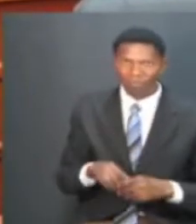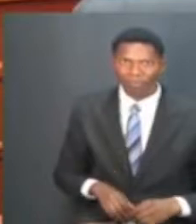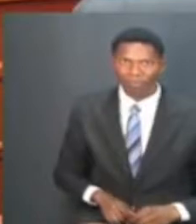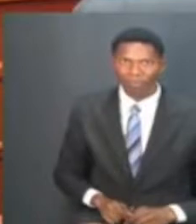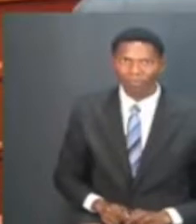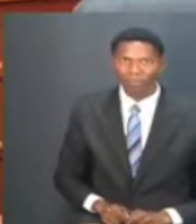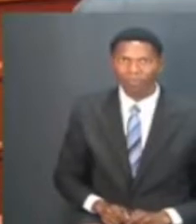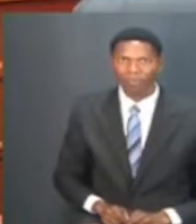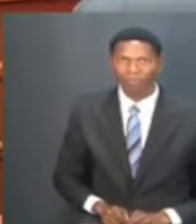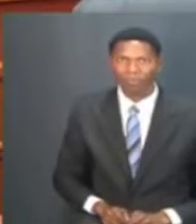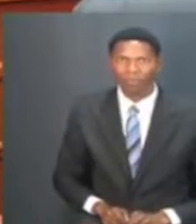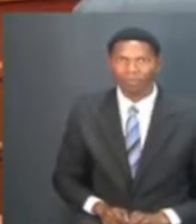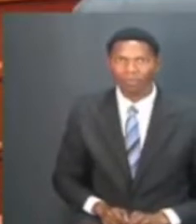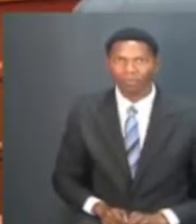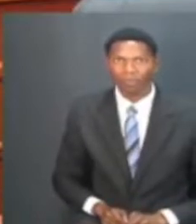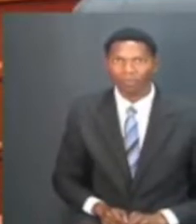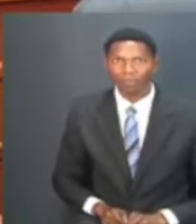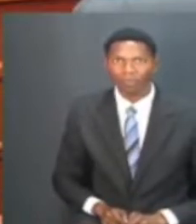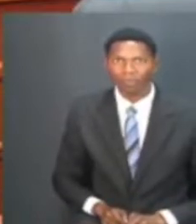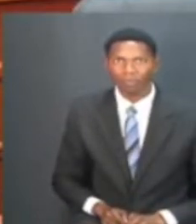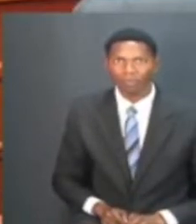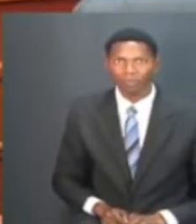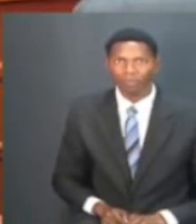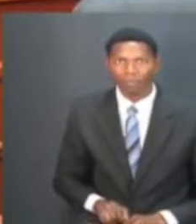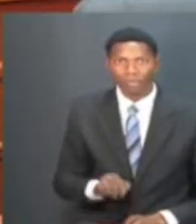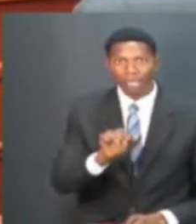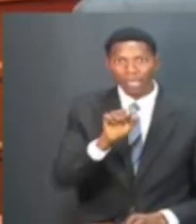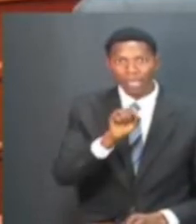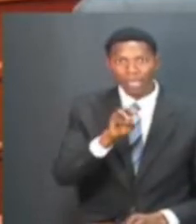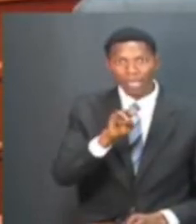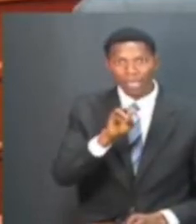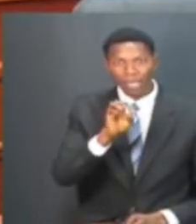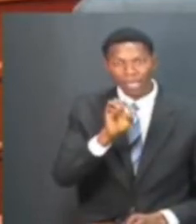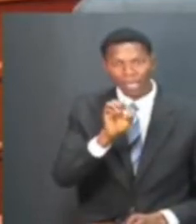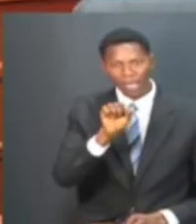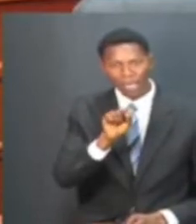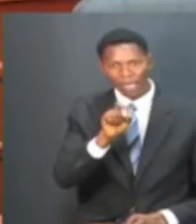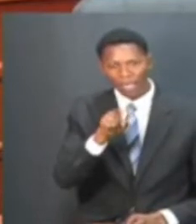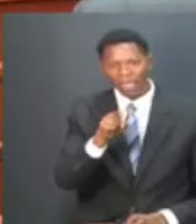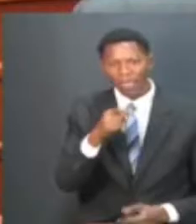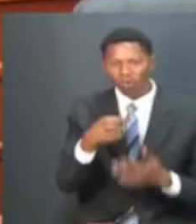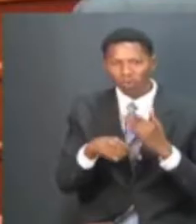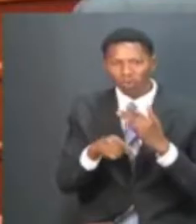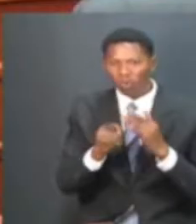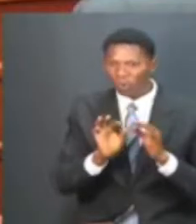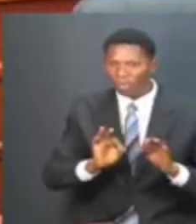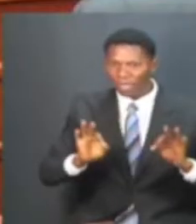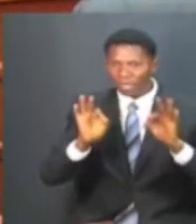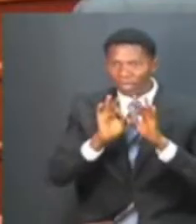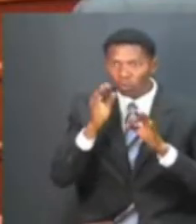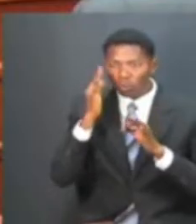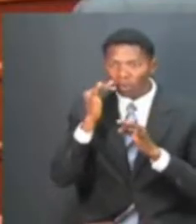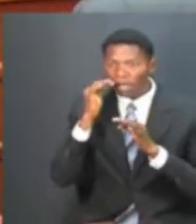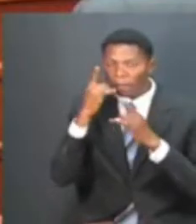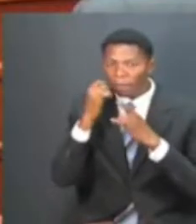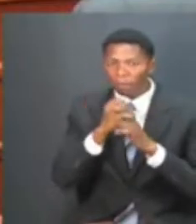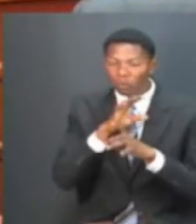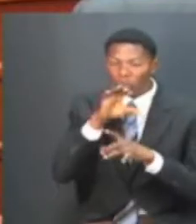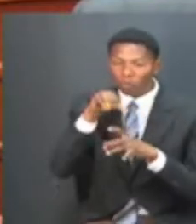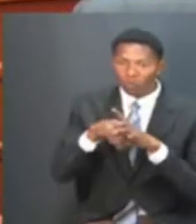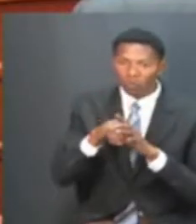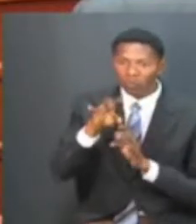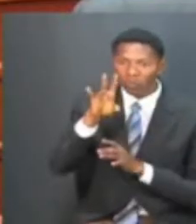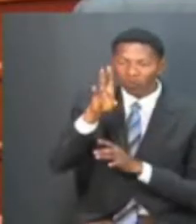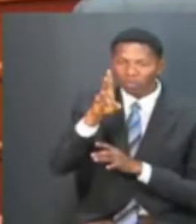SMEs are critical because they contribute about 70% to the gross